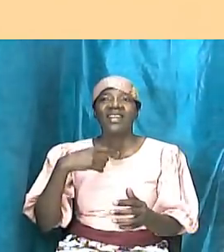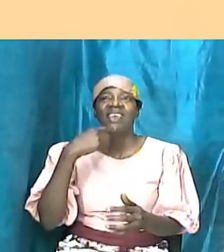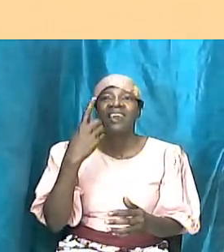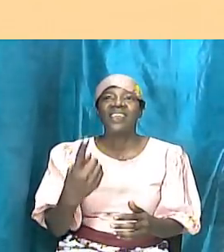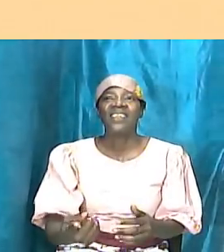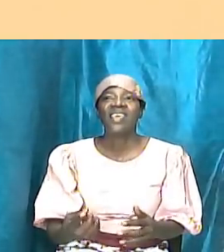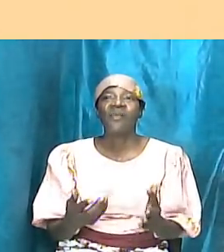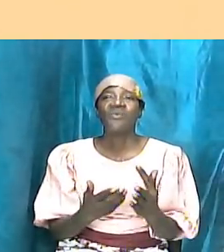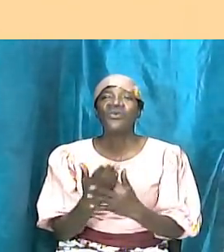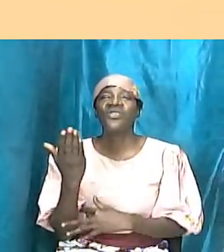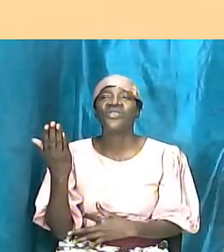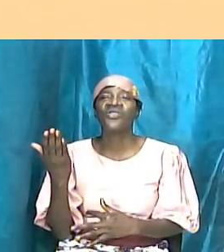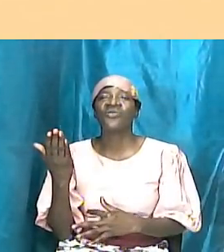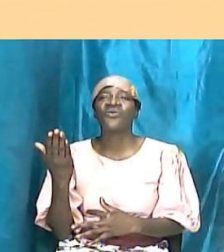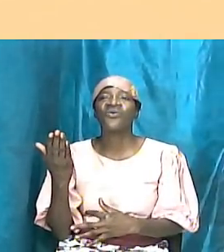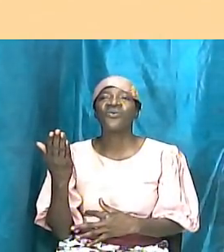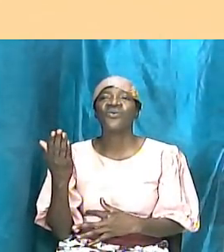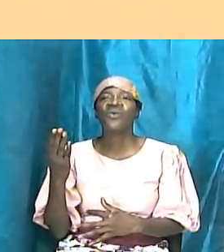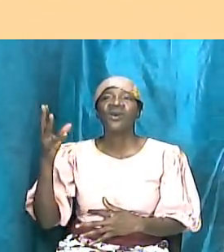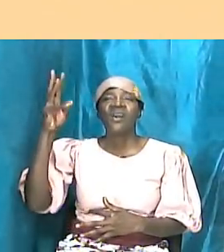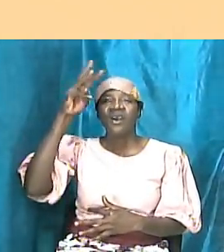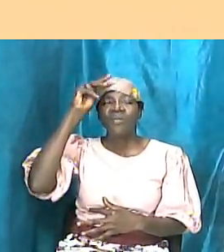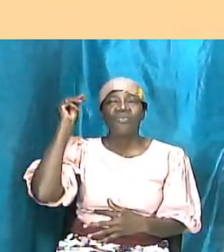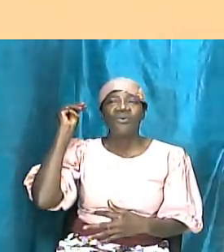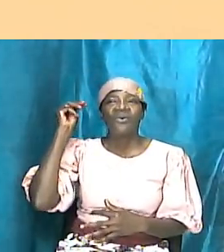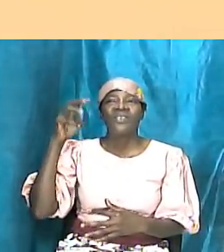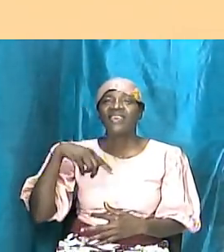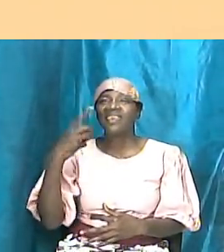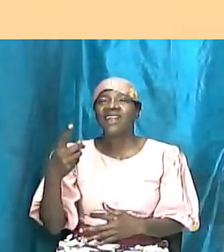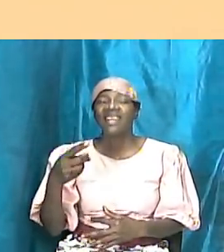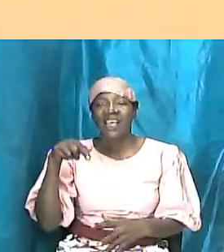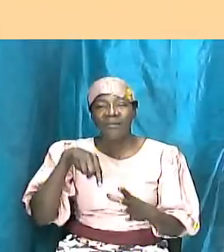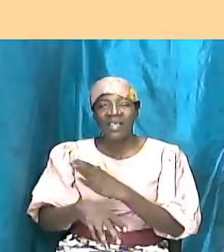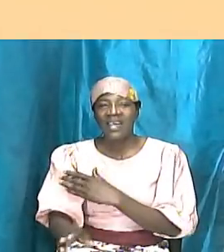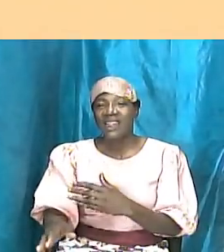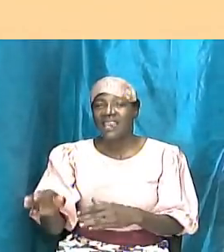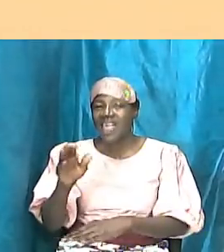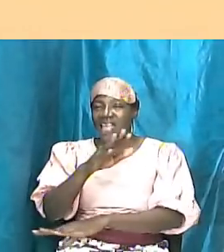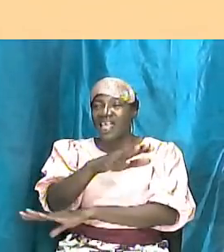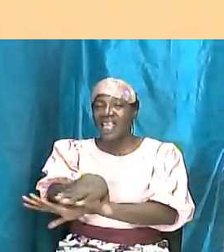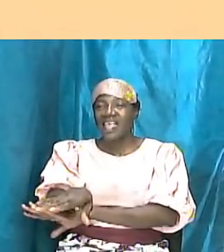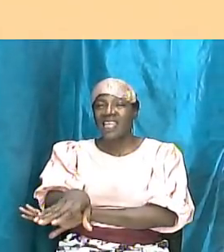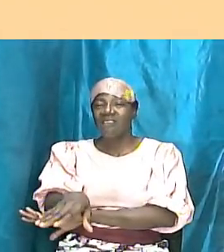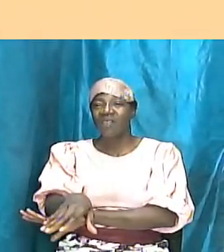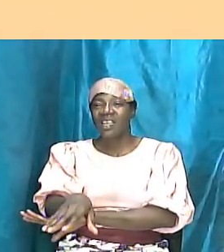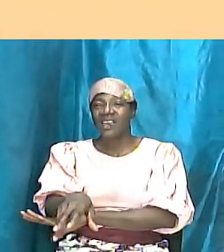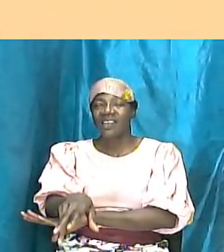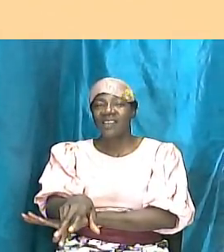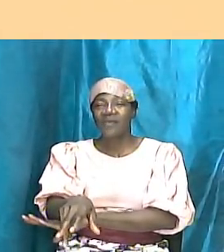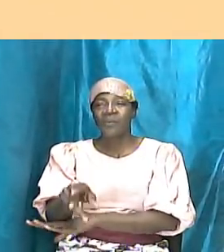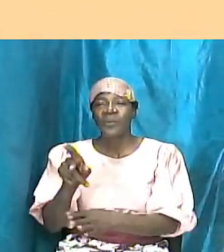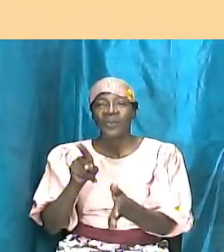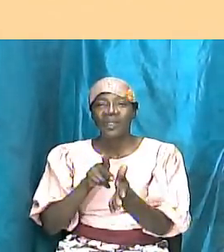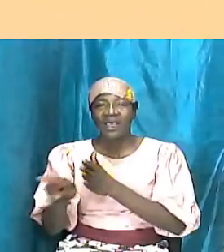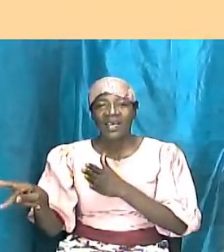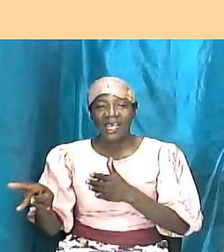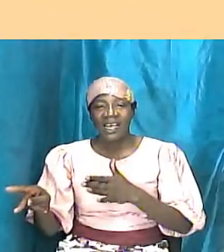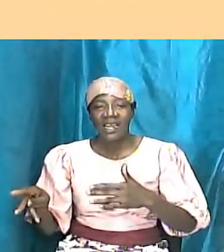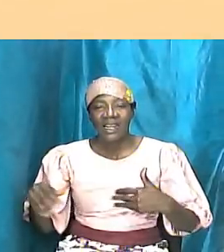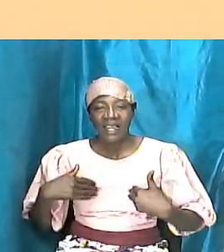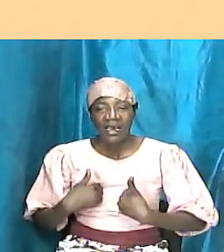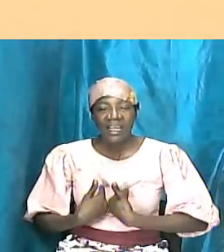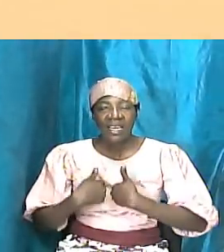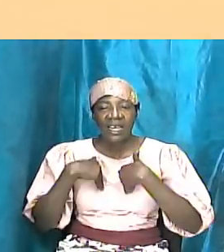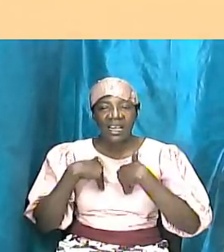Moses. They were told in the evening to kill the animal,